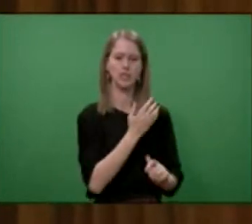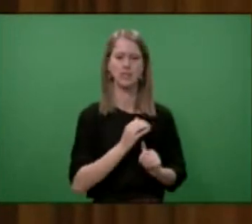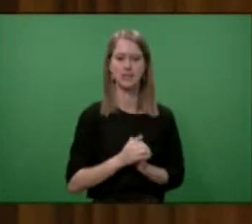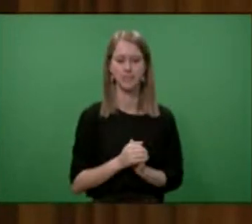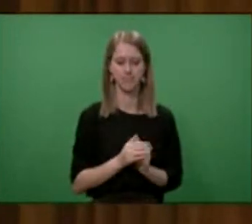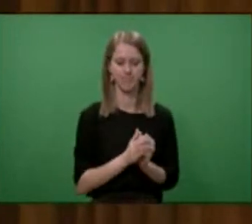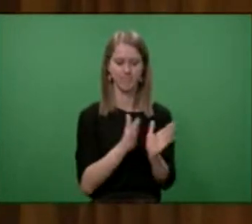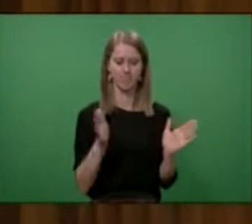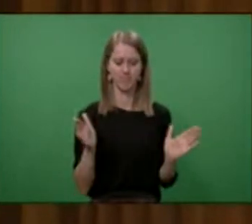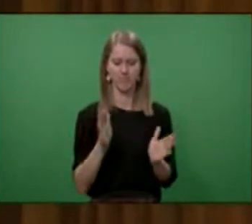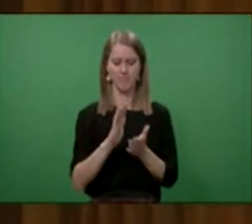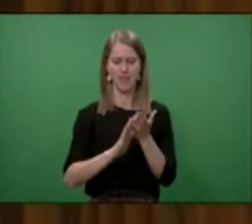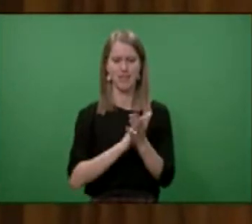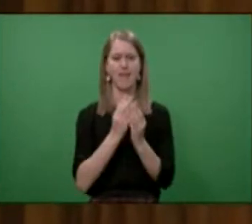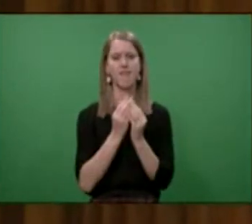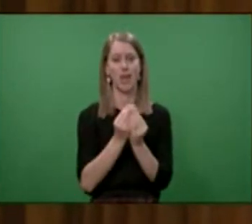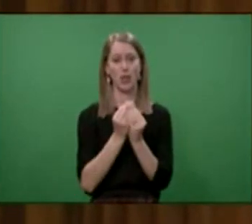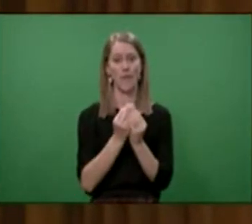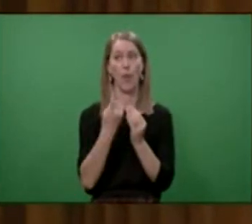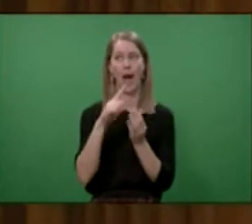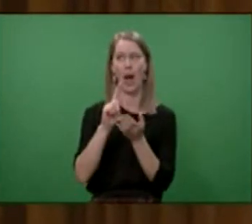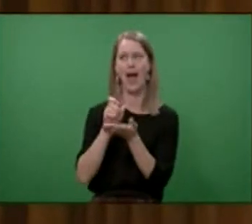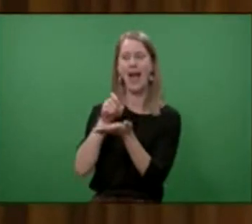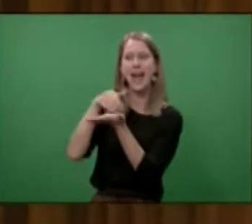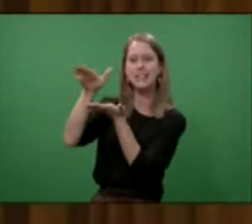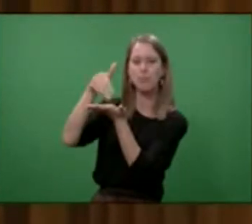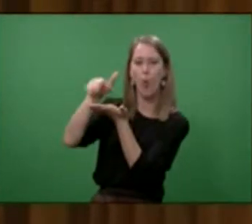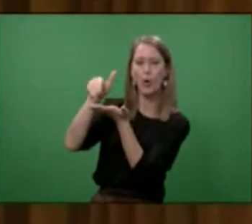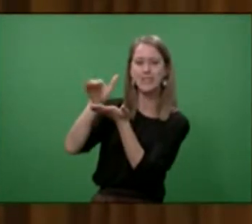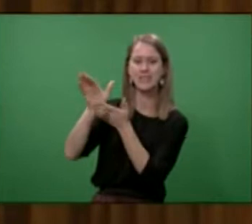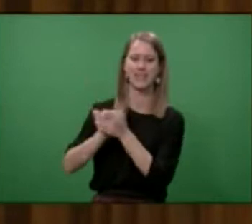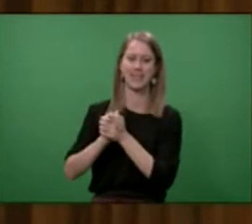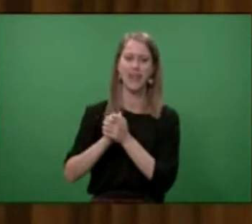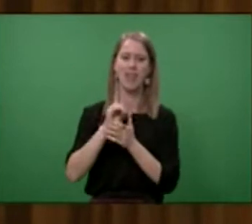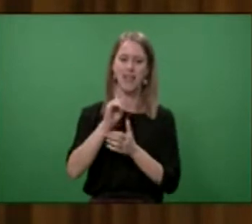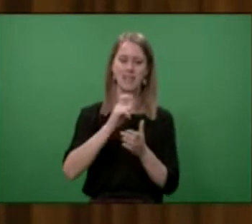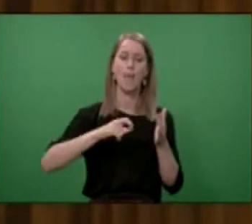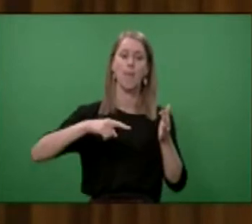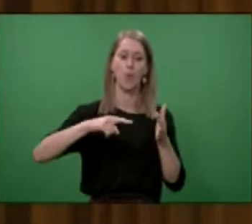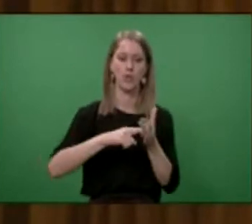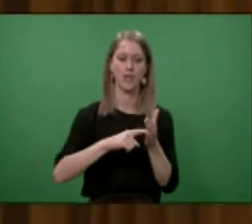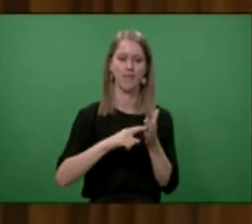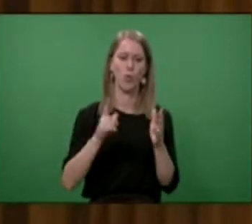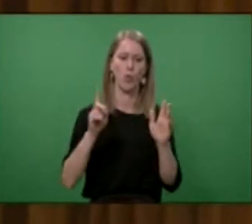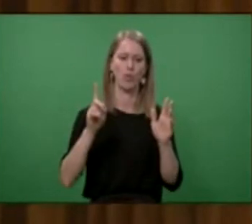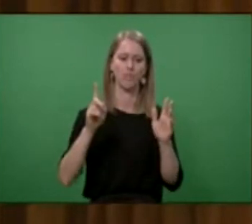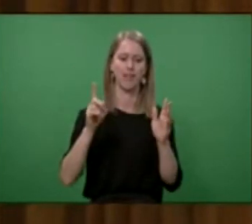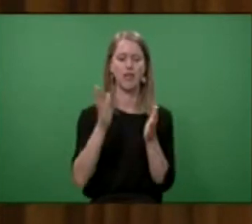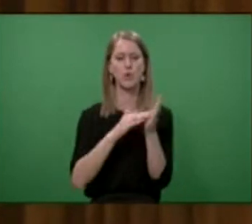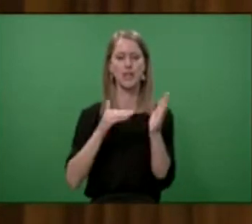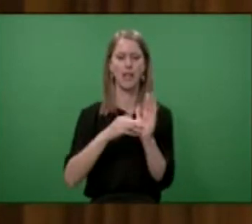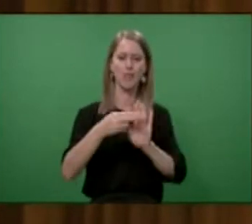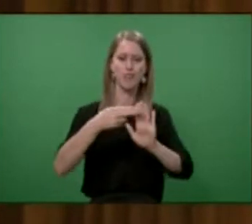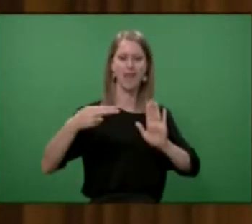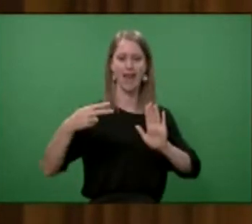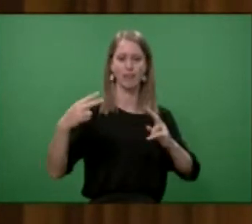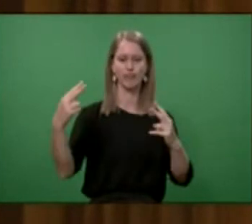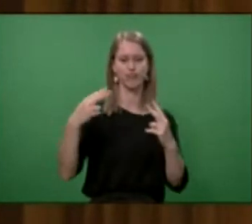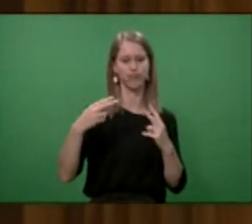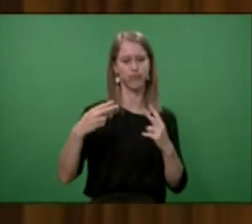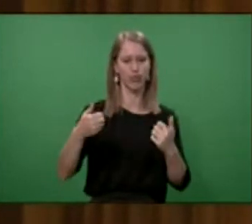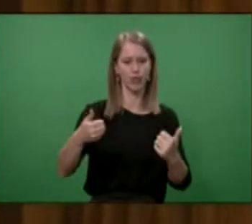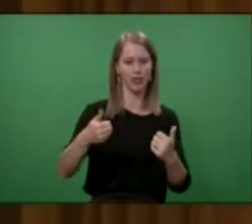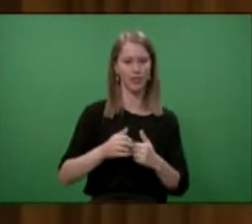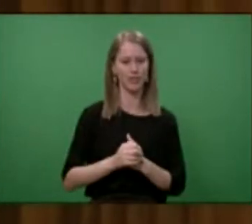will create real value for our exports and is a core part of our New Zealand brand. The government